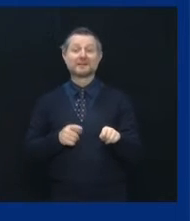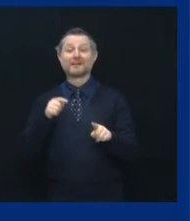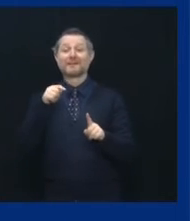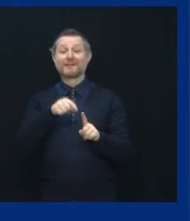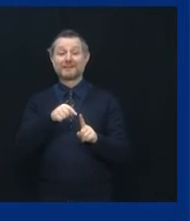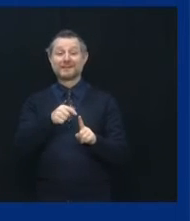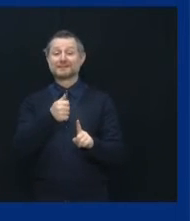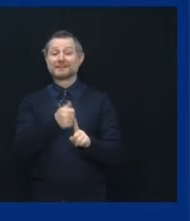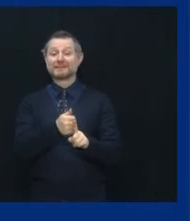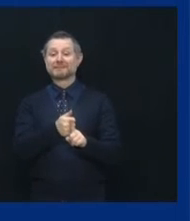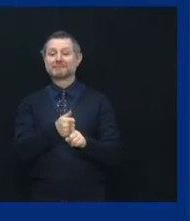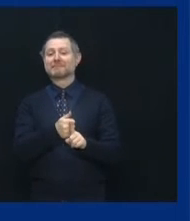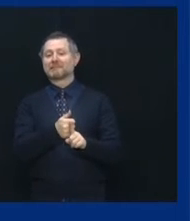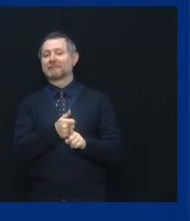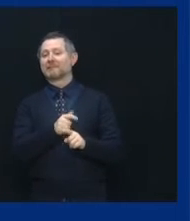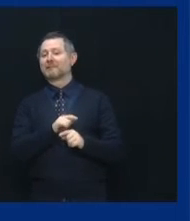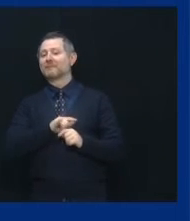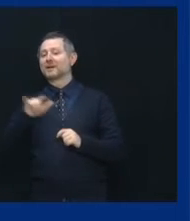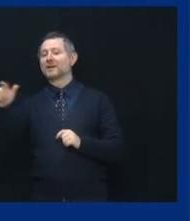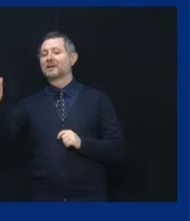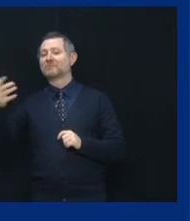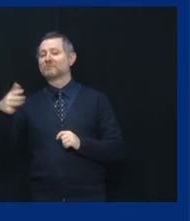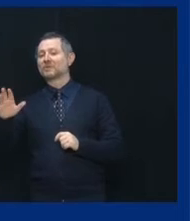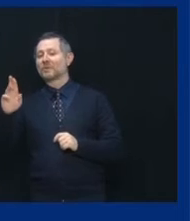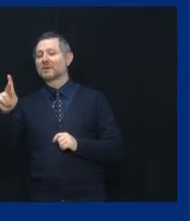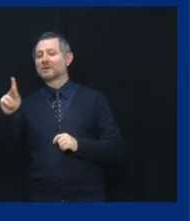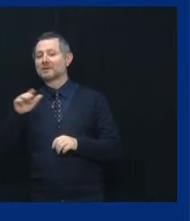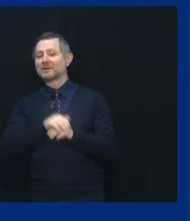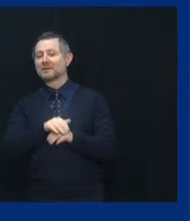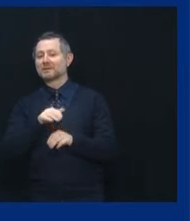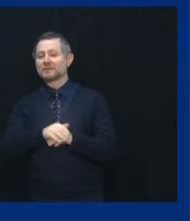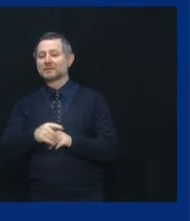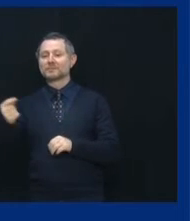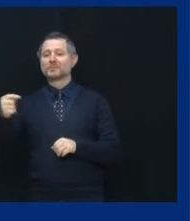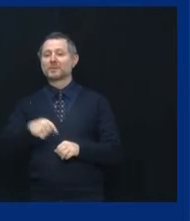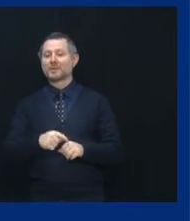the UK to the United States